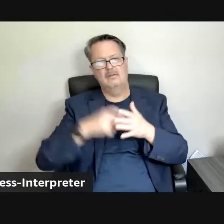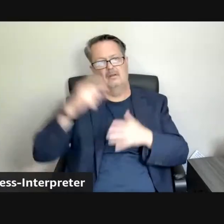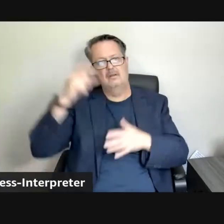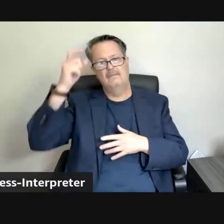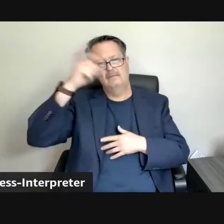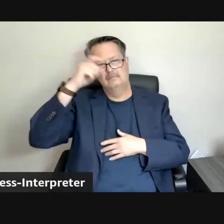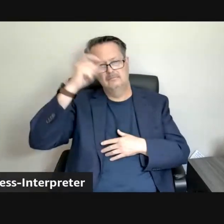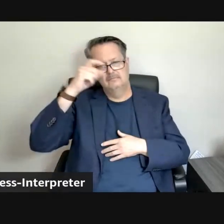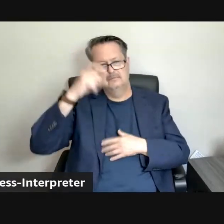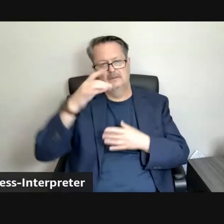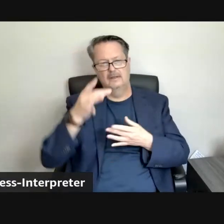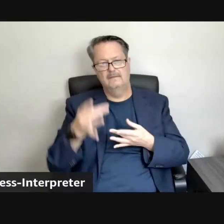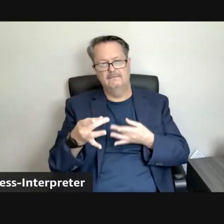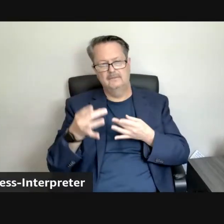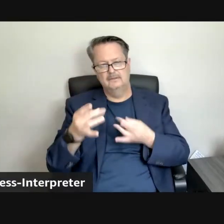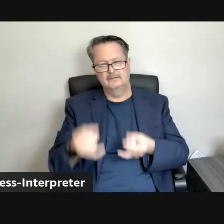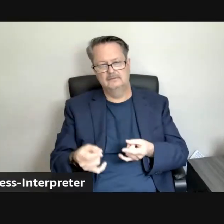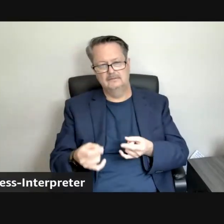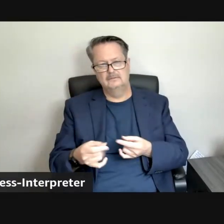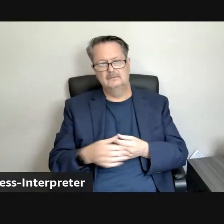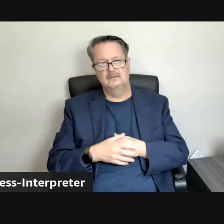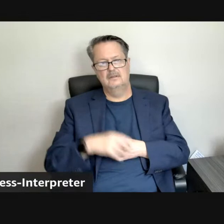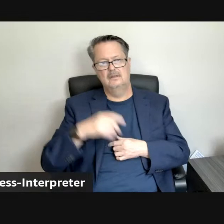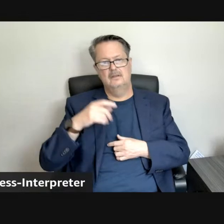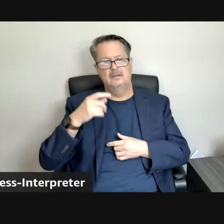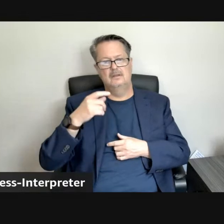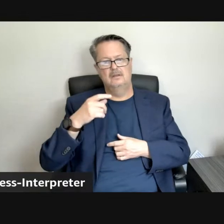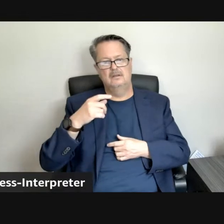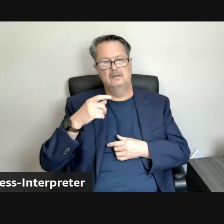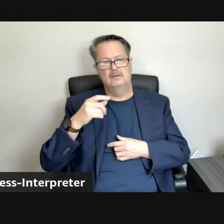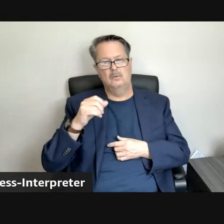efficiency. So cost visibility, oh,